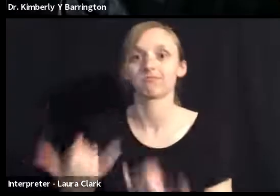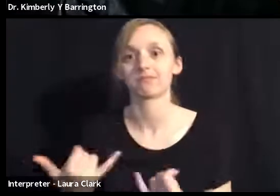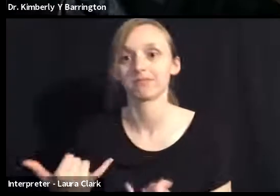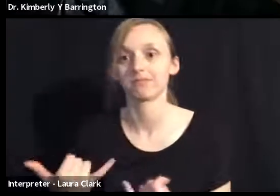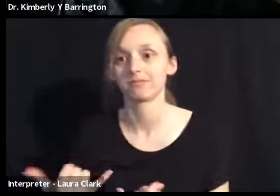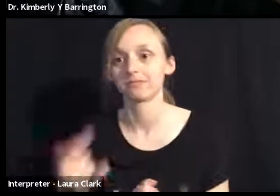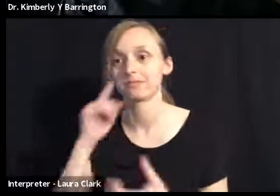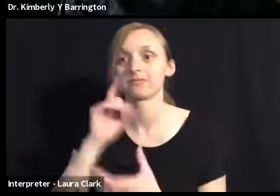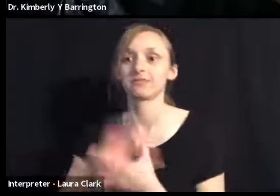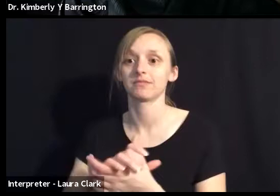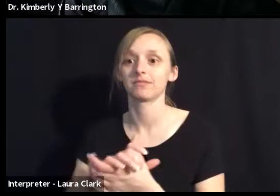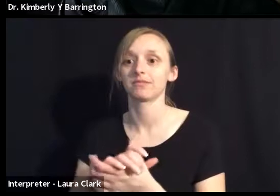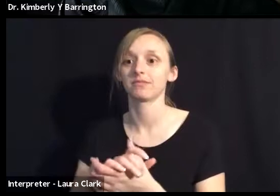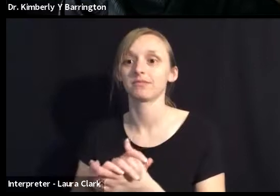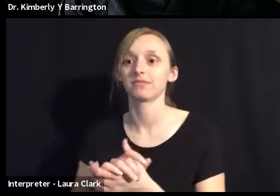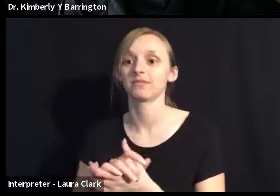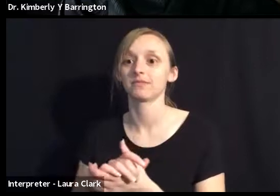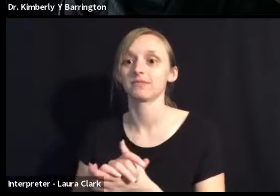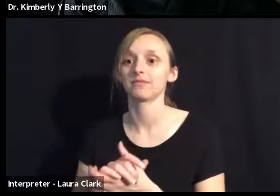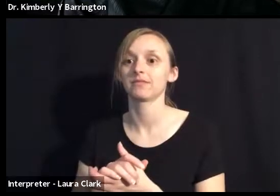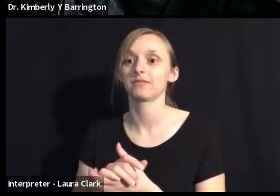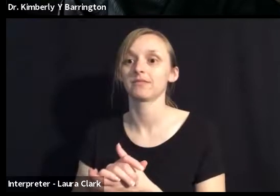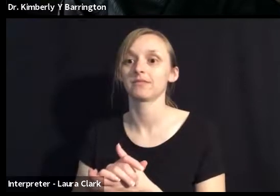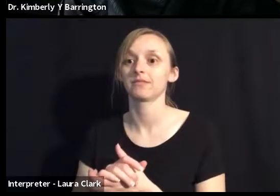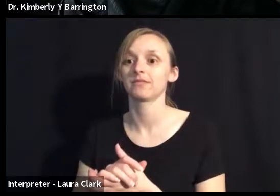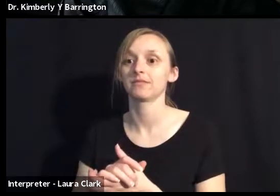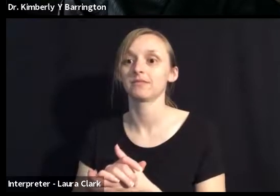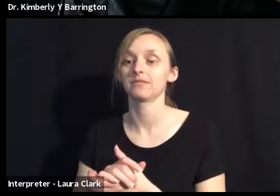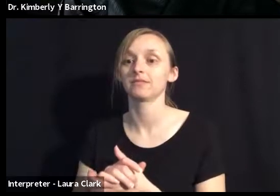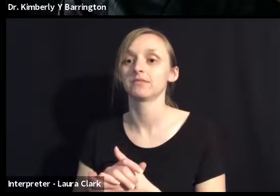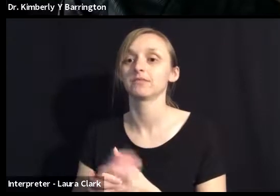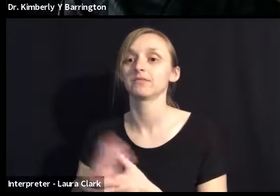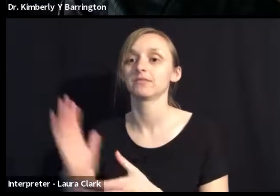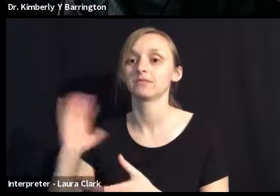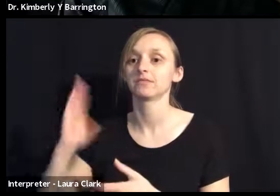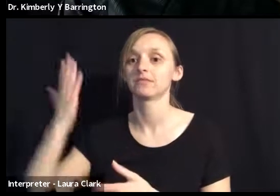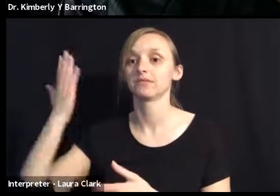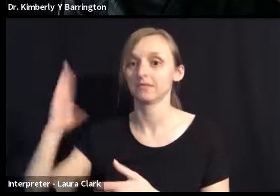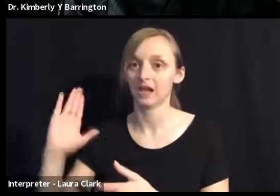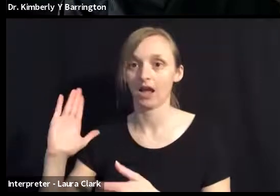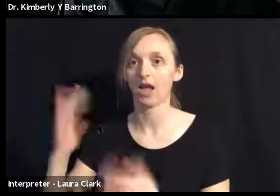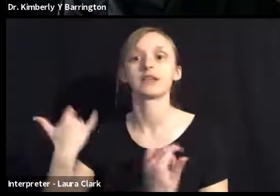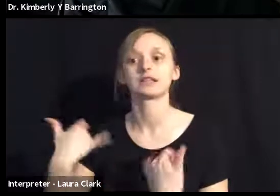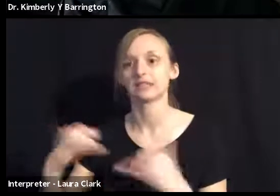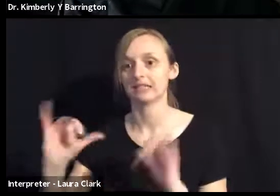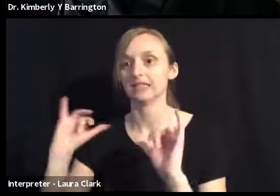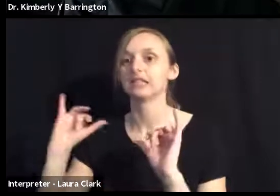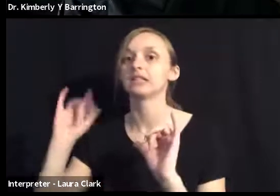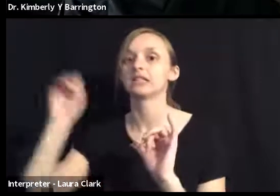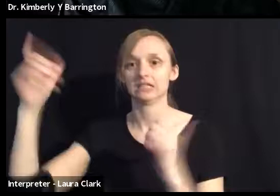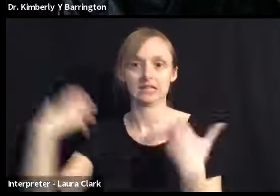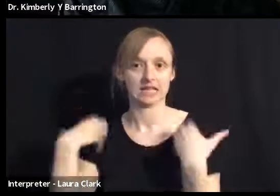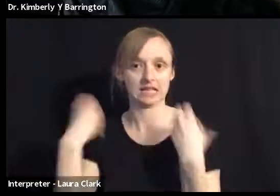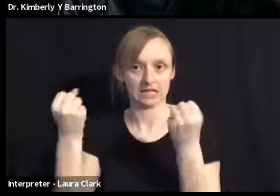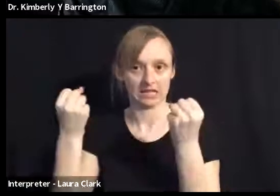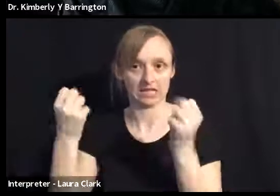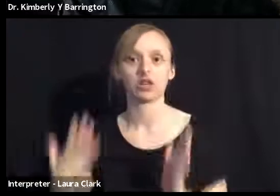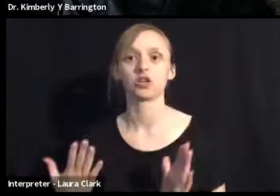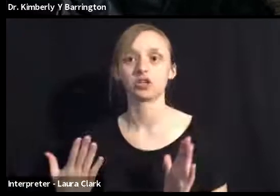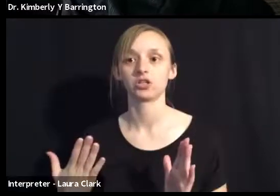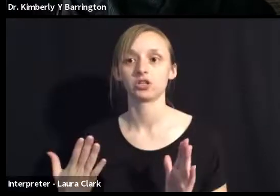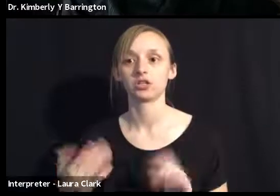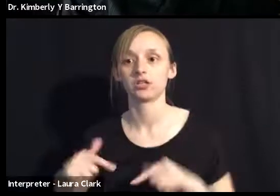God then was and still is the healer. But through this